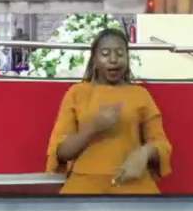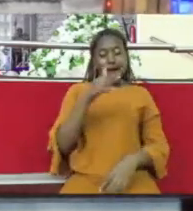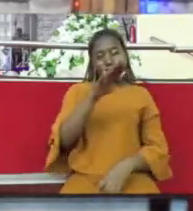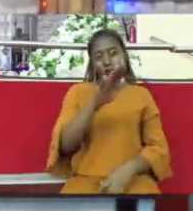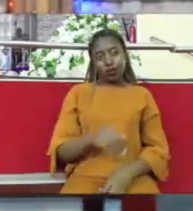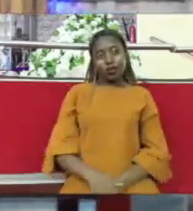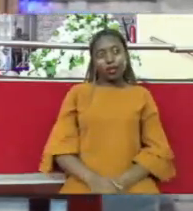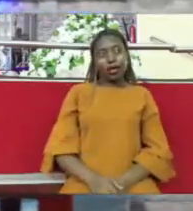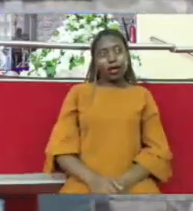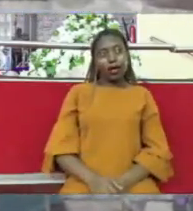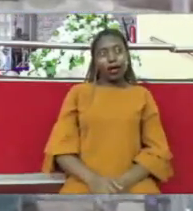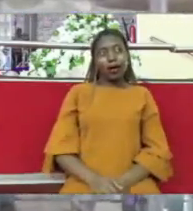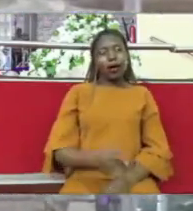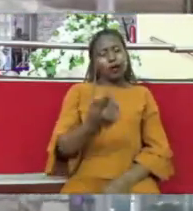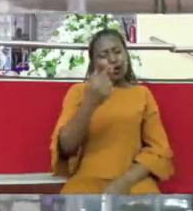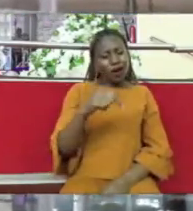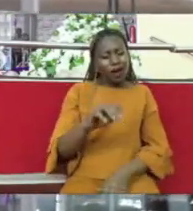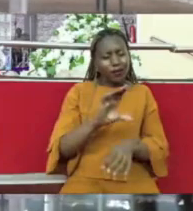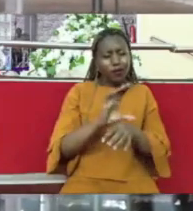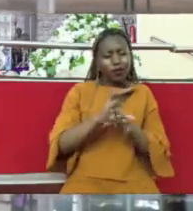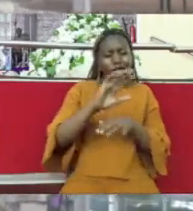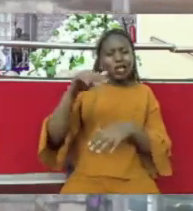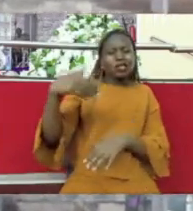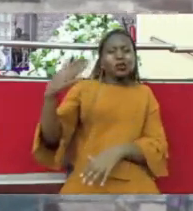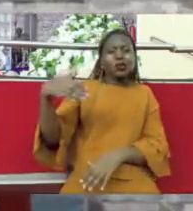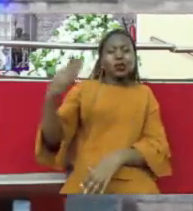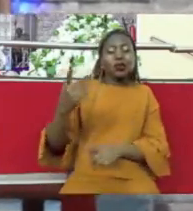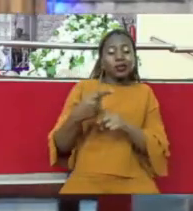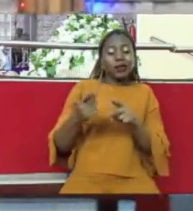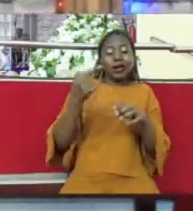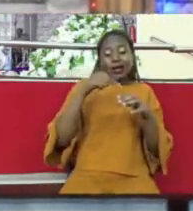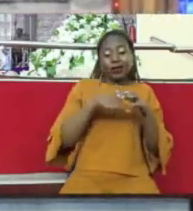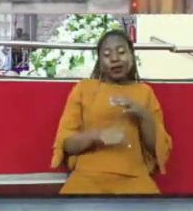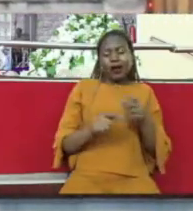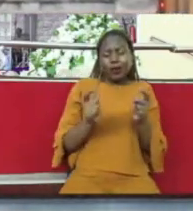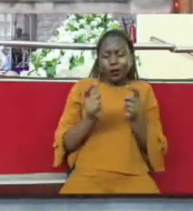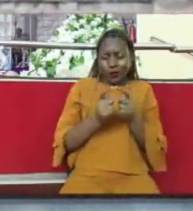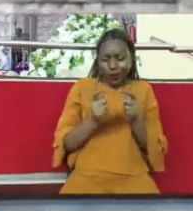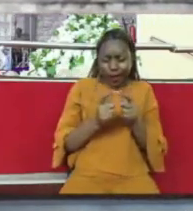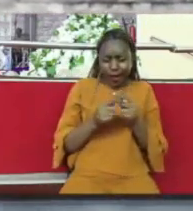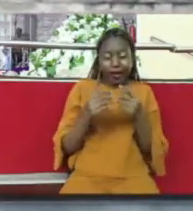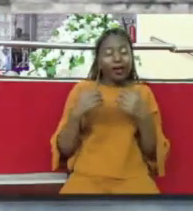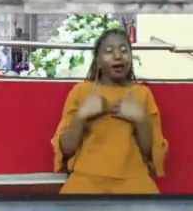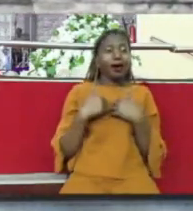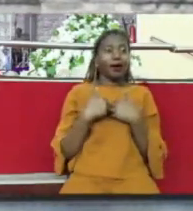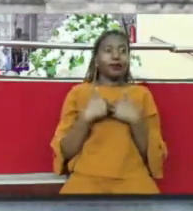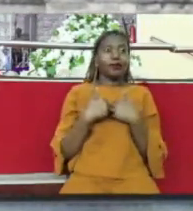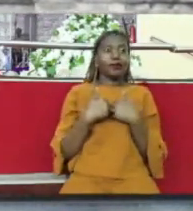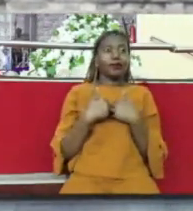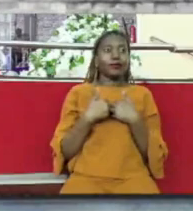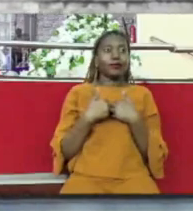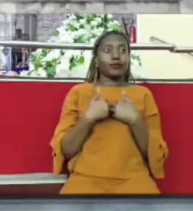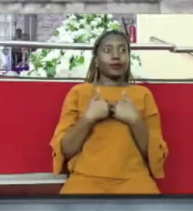ukificha moyoni. You come to church every time, but deep inside there is pain. Huja kanisani kila wakati lakini ndani una uchungu.